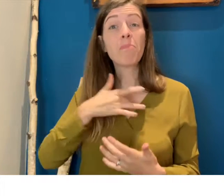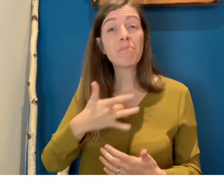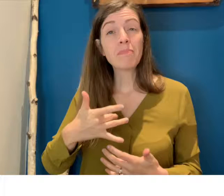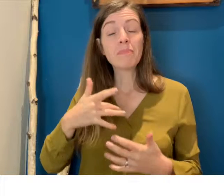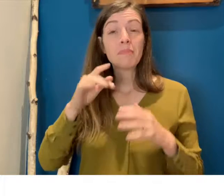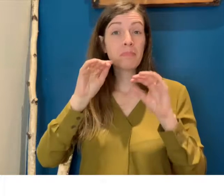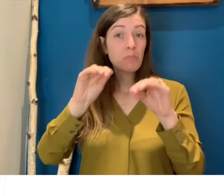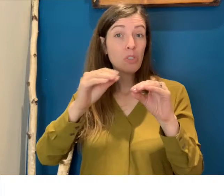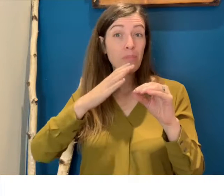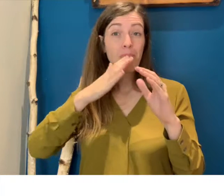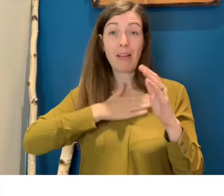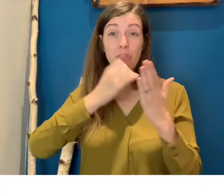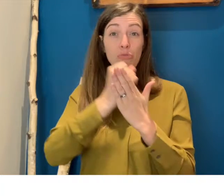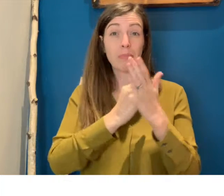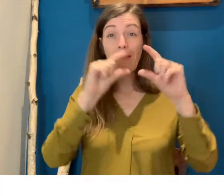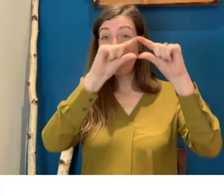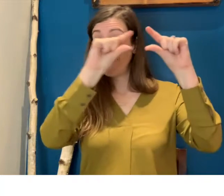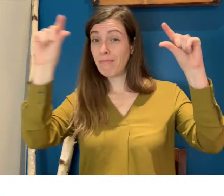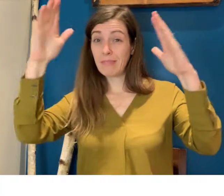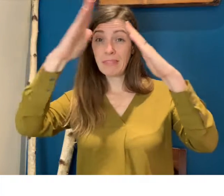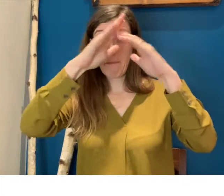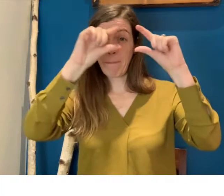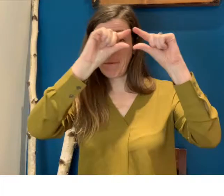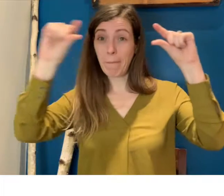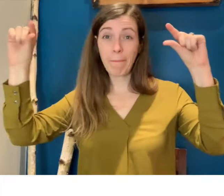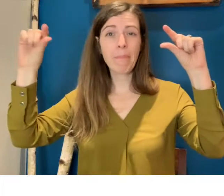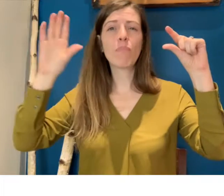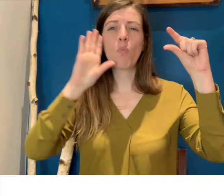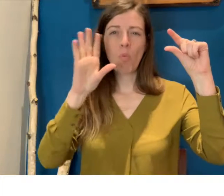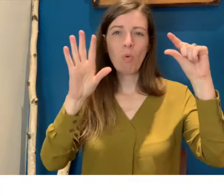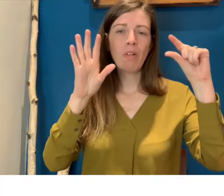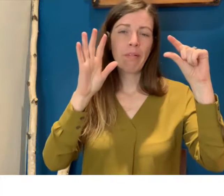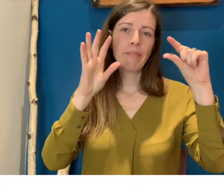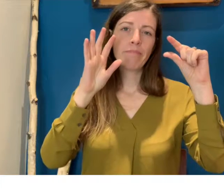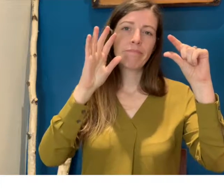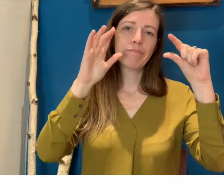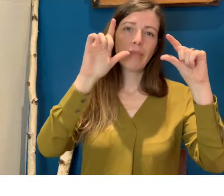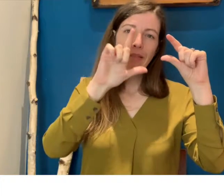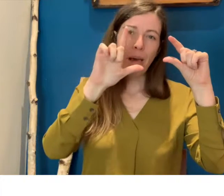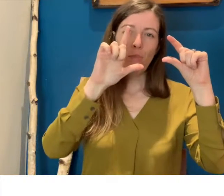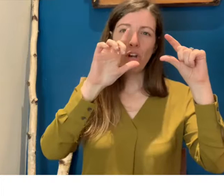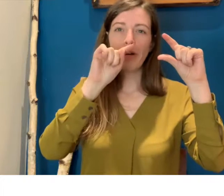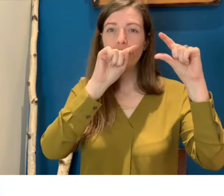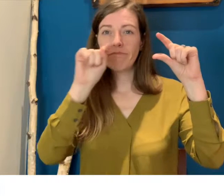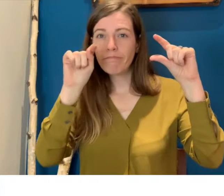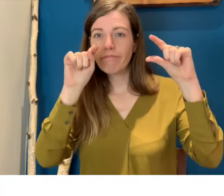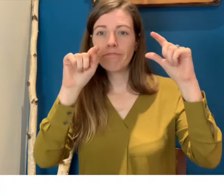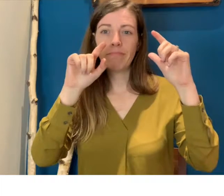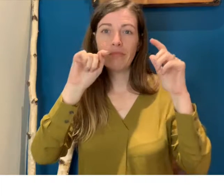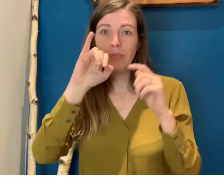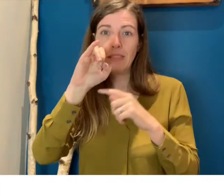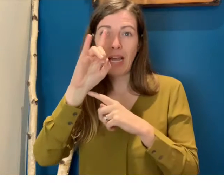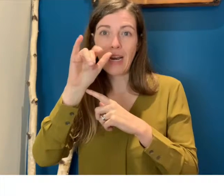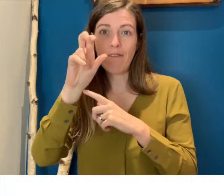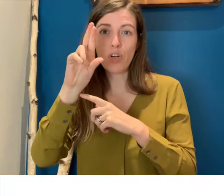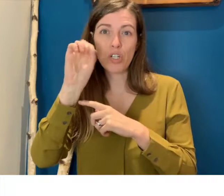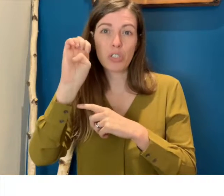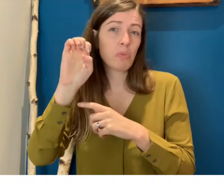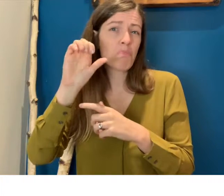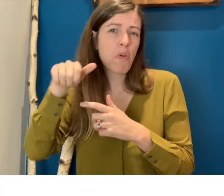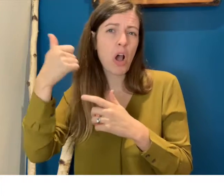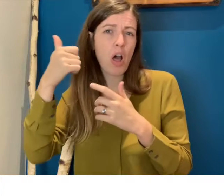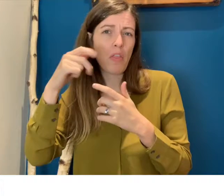use. And I often put all of the library or packages that I plan to use that day right at the